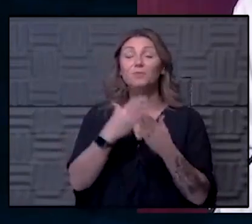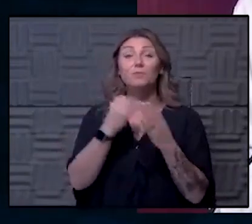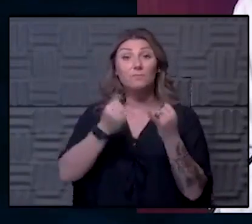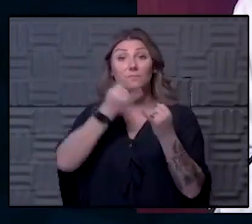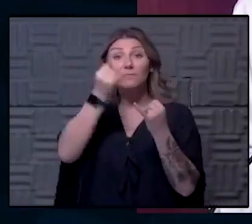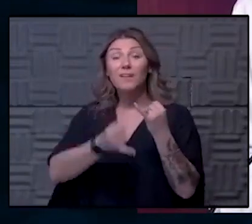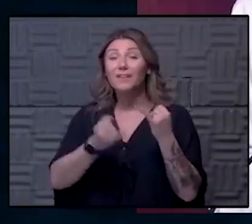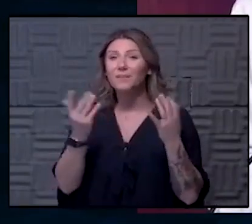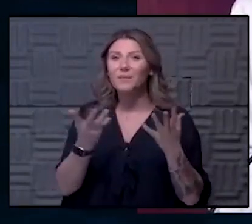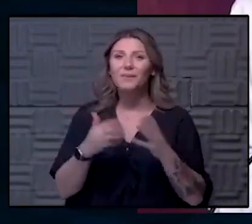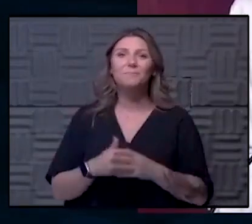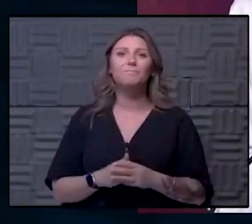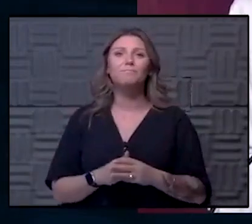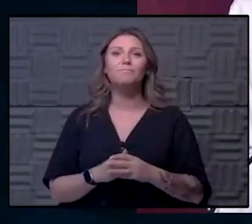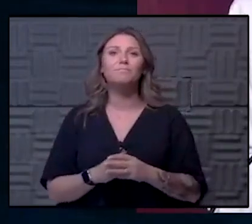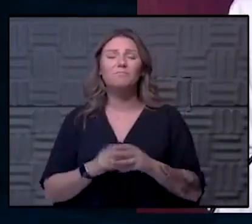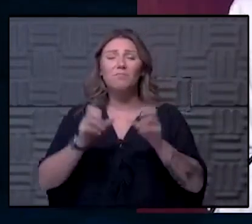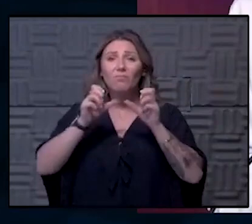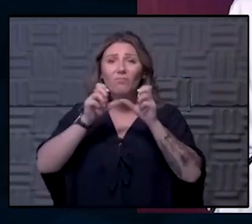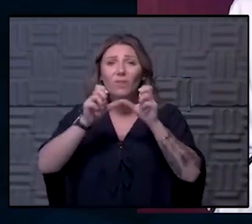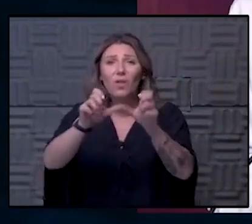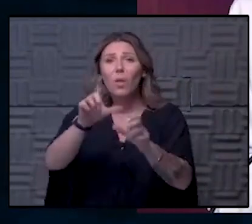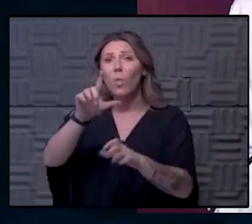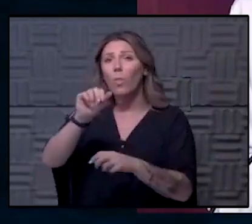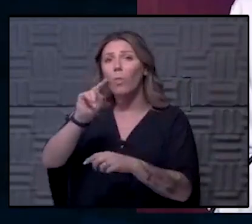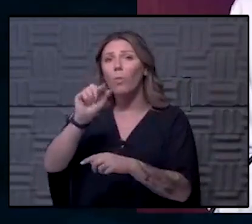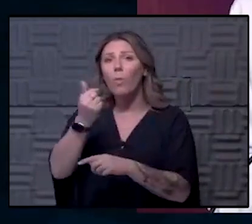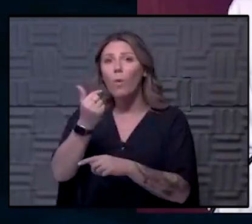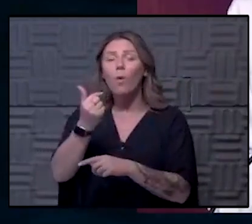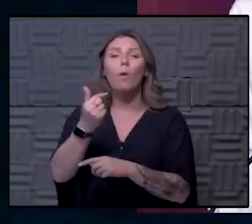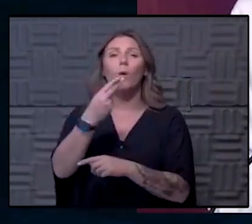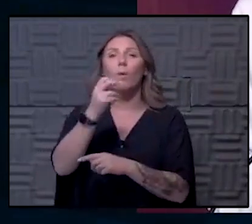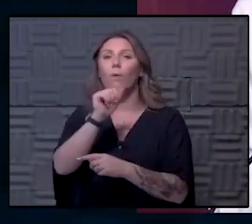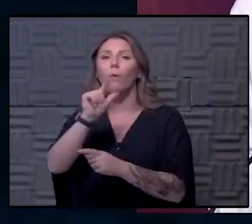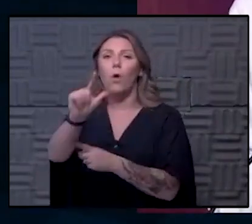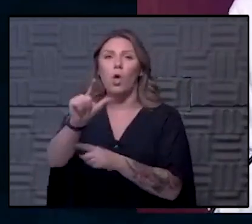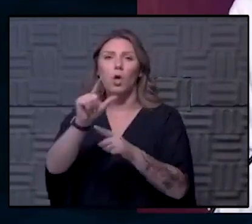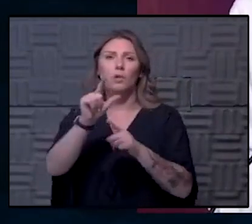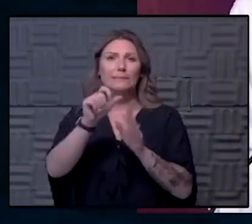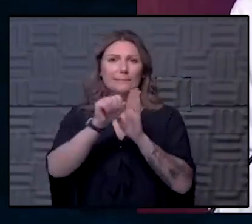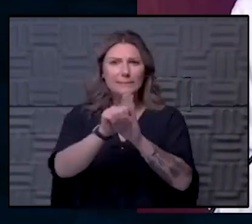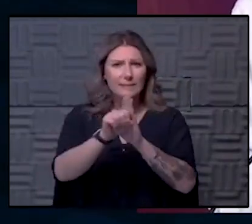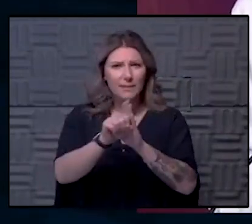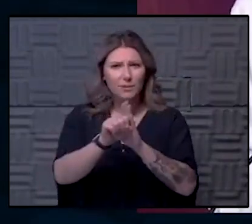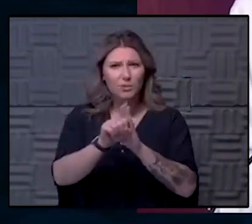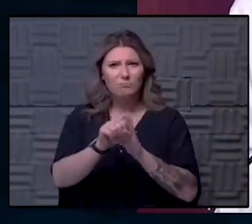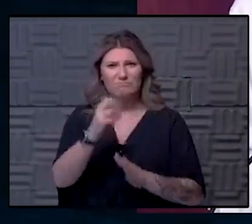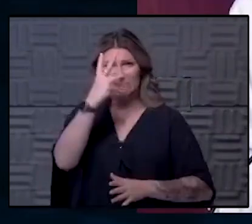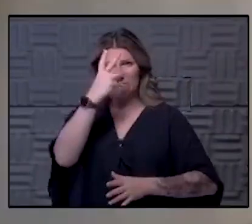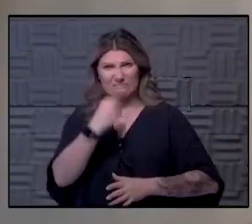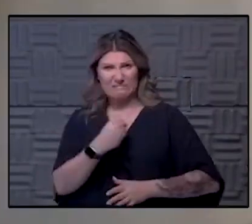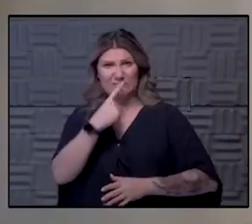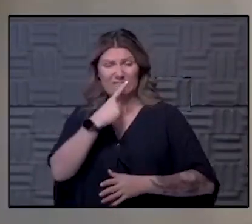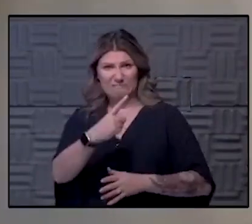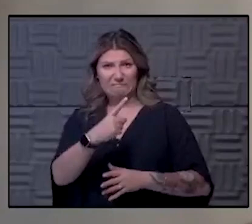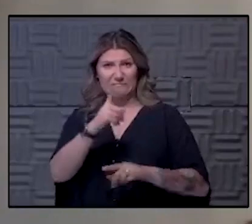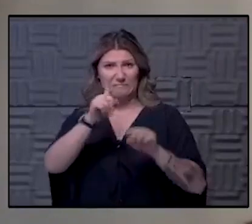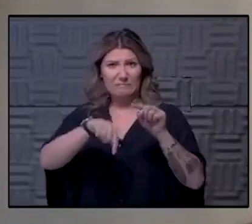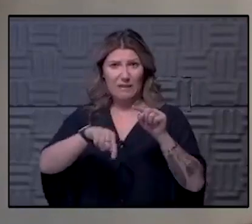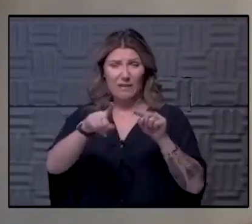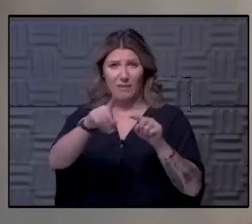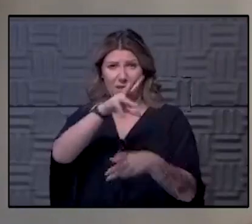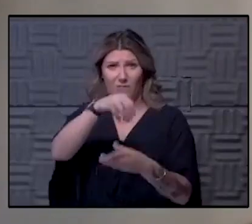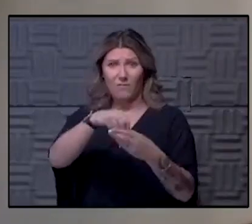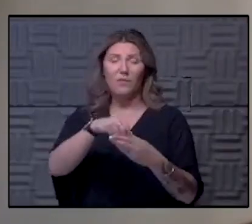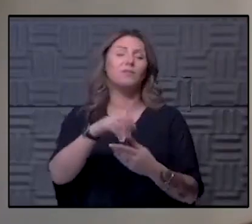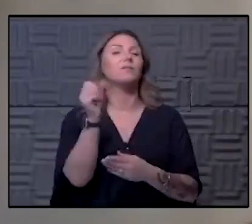finally, long haul syndrome. Is sleep loss a part of that? Yes, most definitely. So all